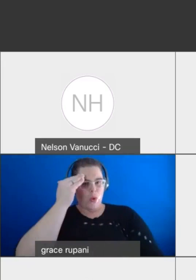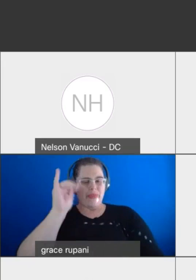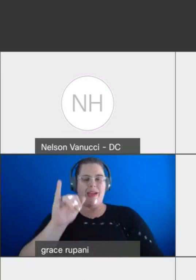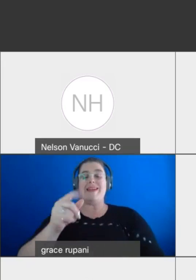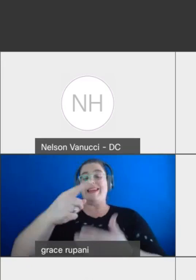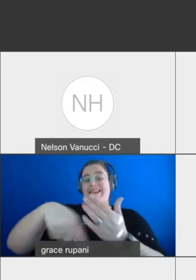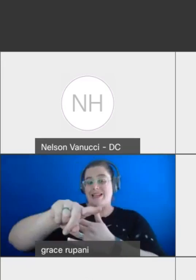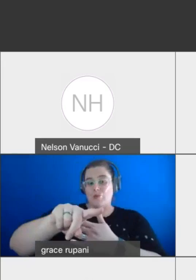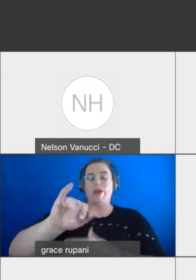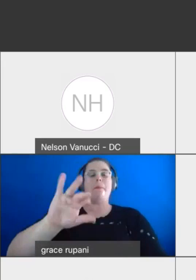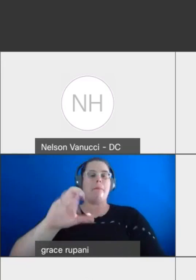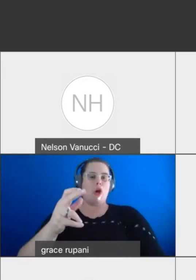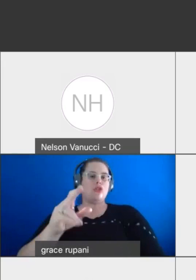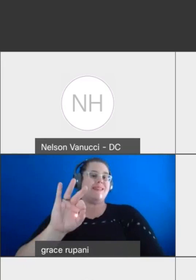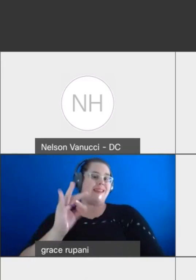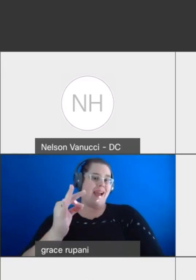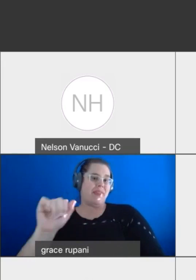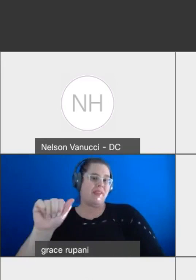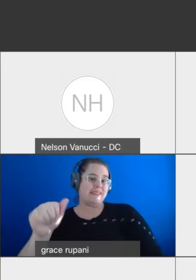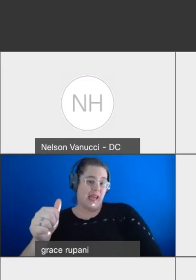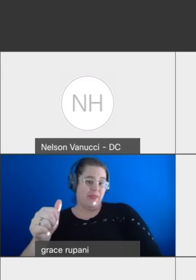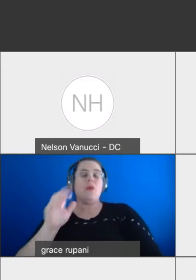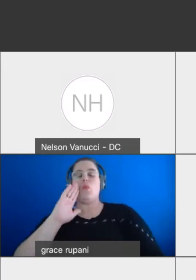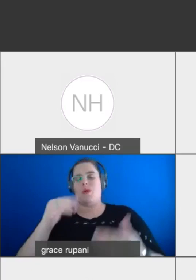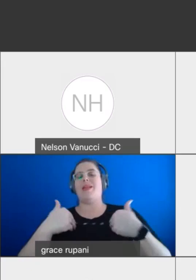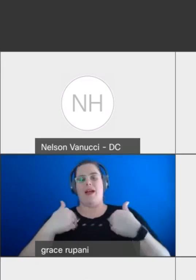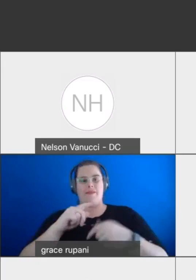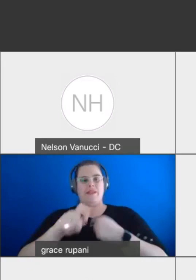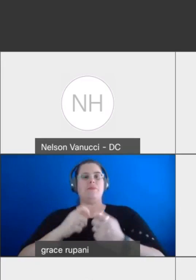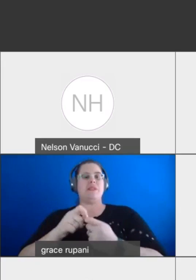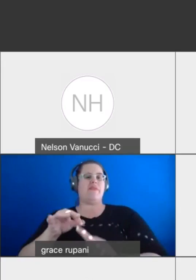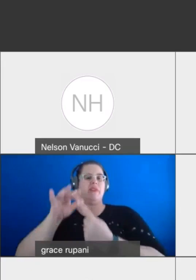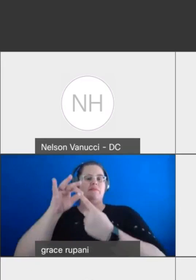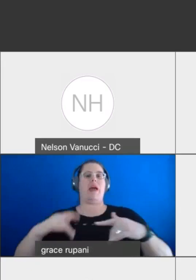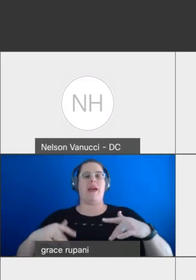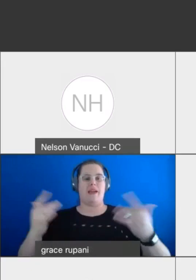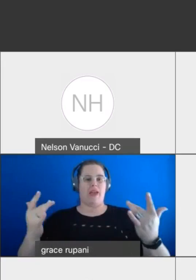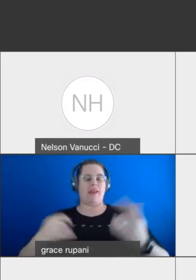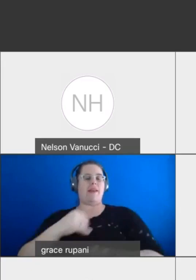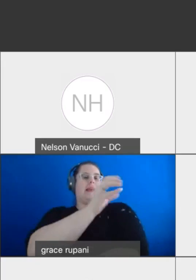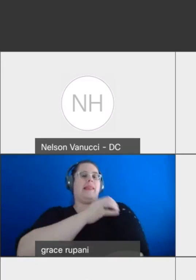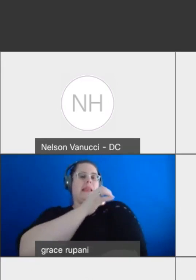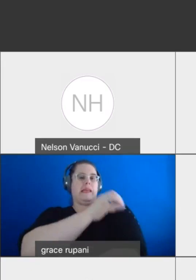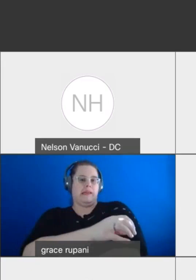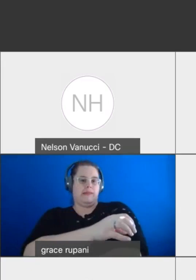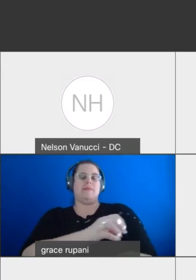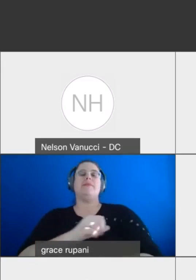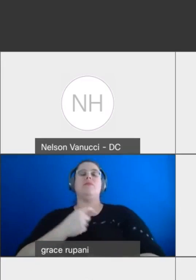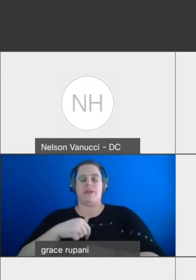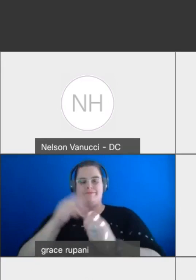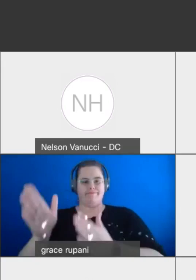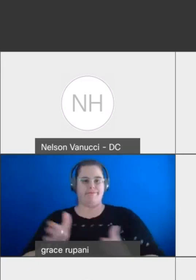having a vaccination clinic that's been coordinated by DC Health with Giant as well